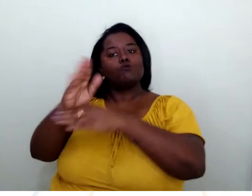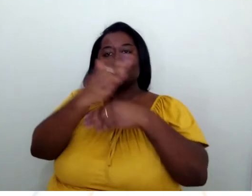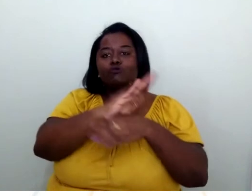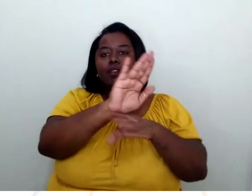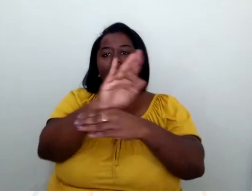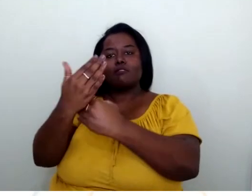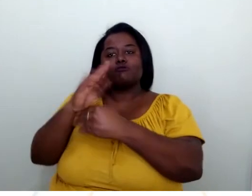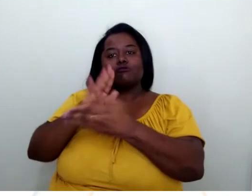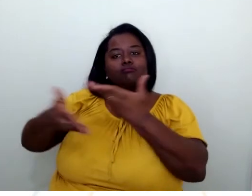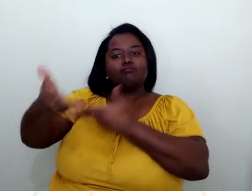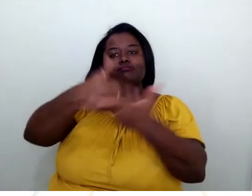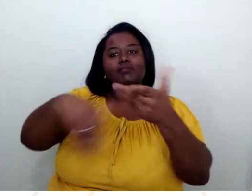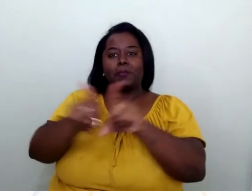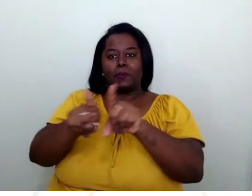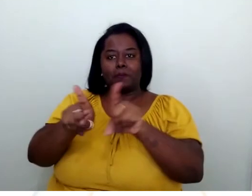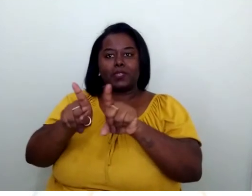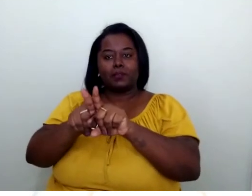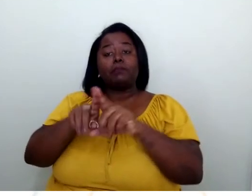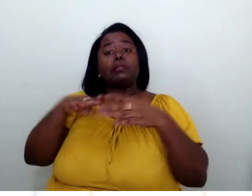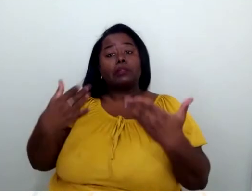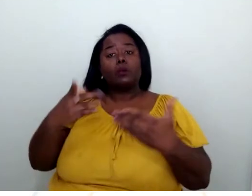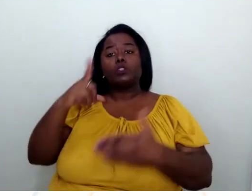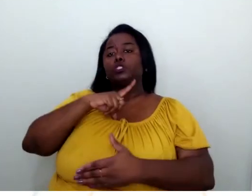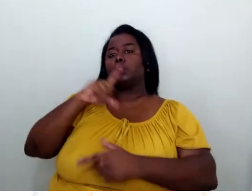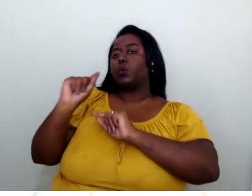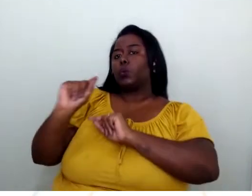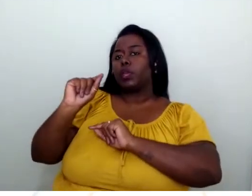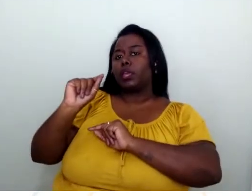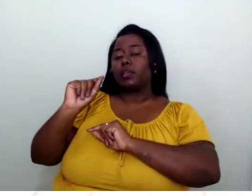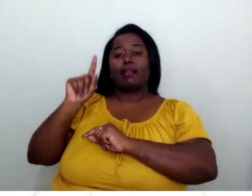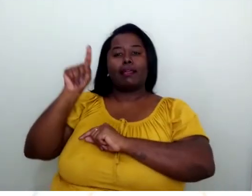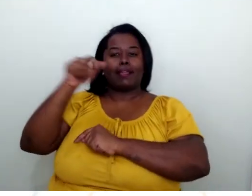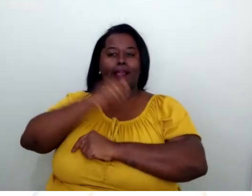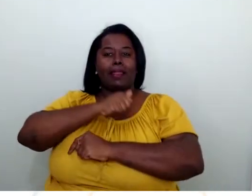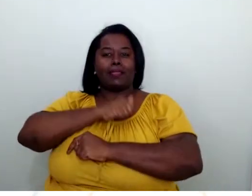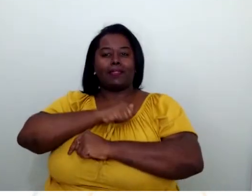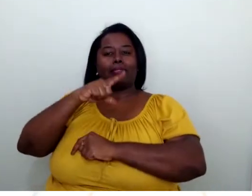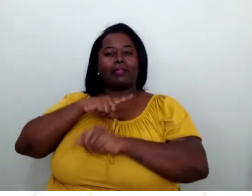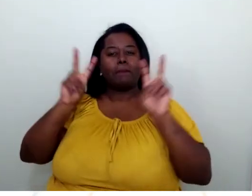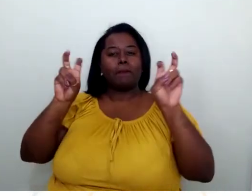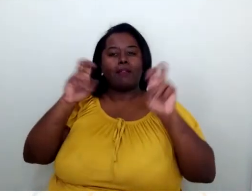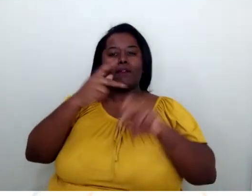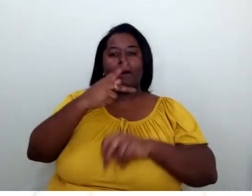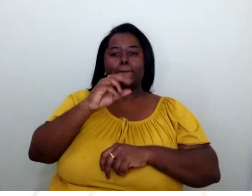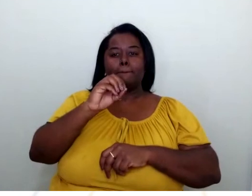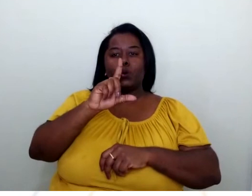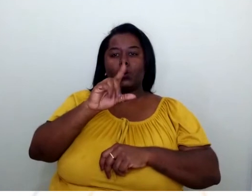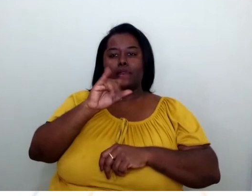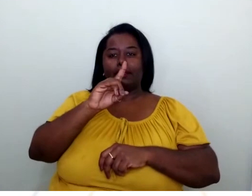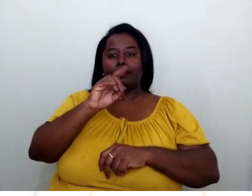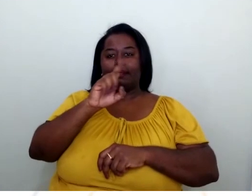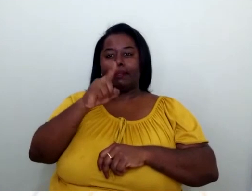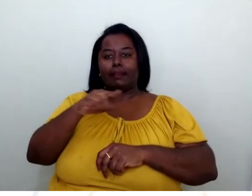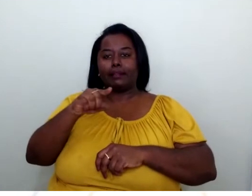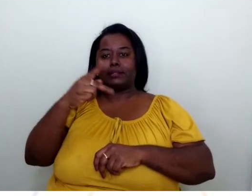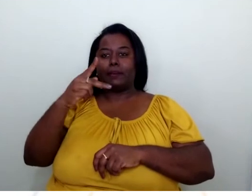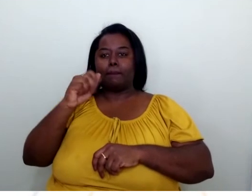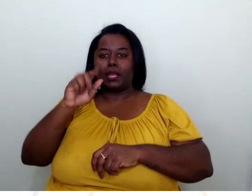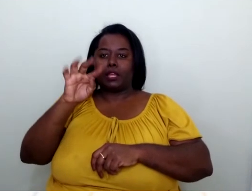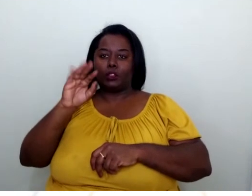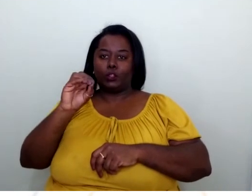by the teacher, but how the students were supporting each other's learning. So we found these are our Likert